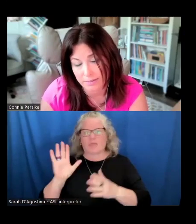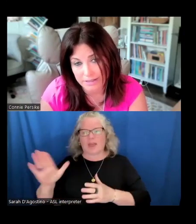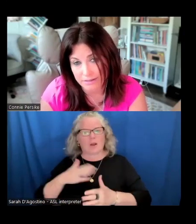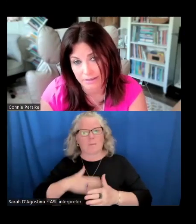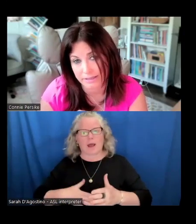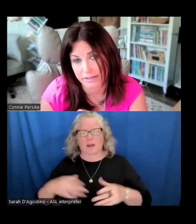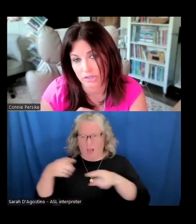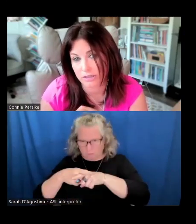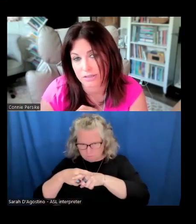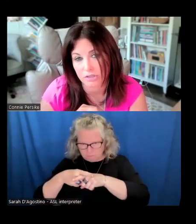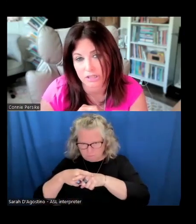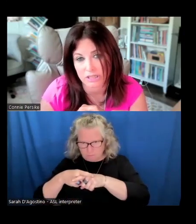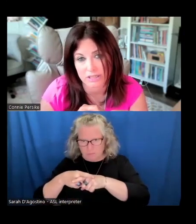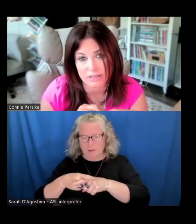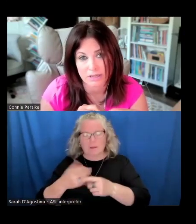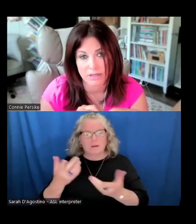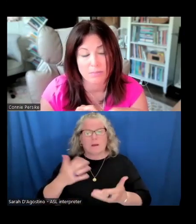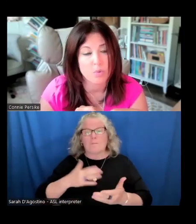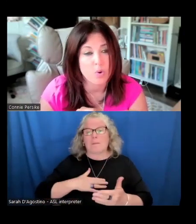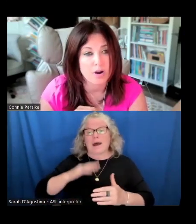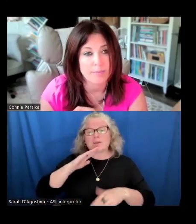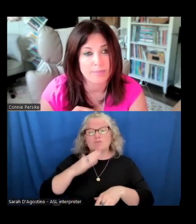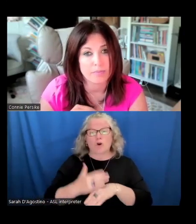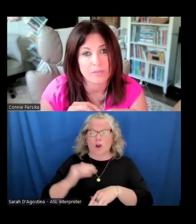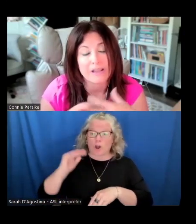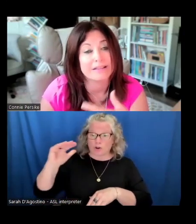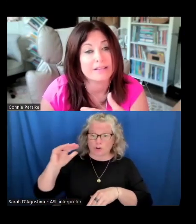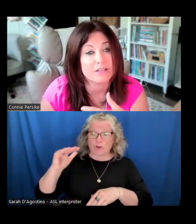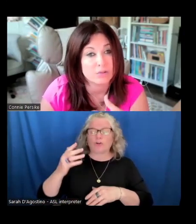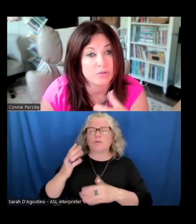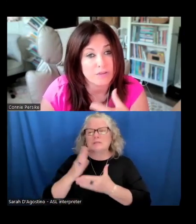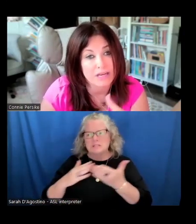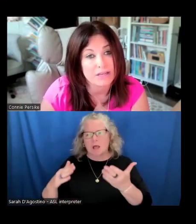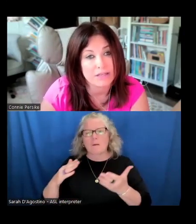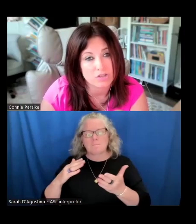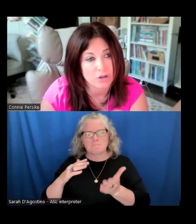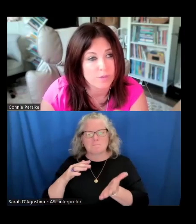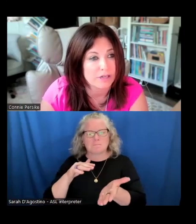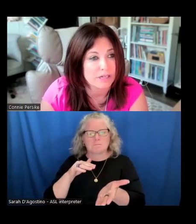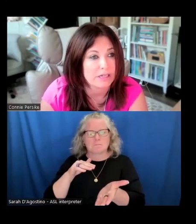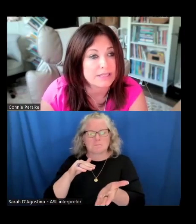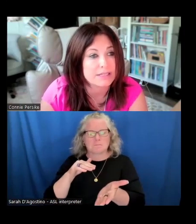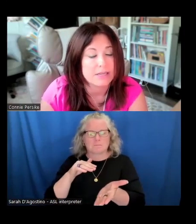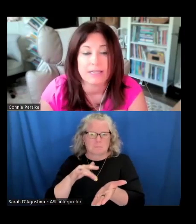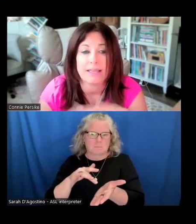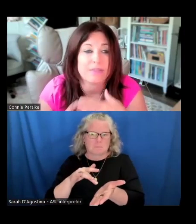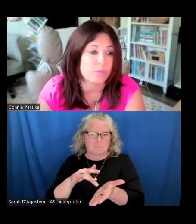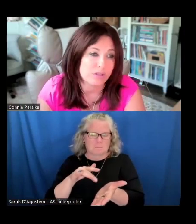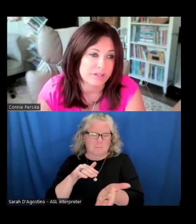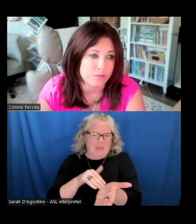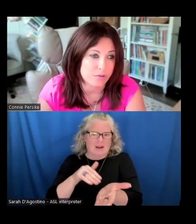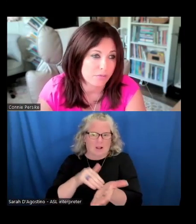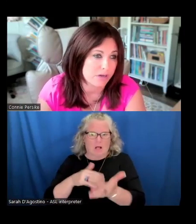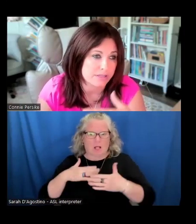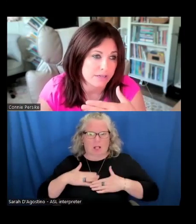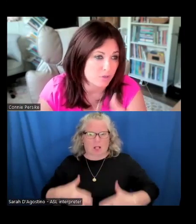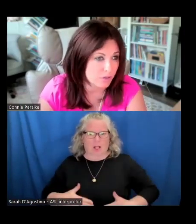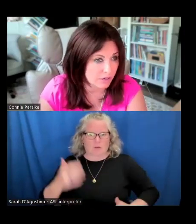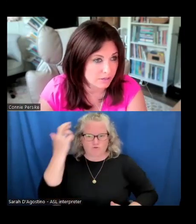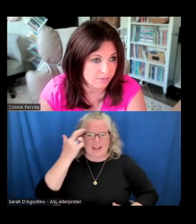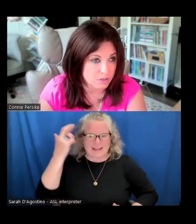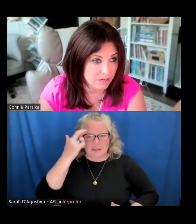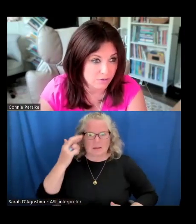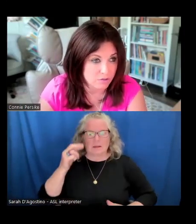has some medical conditions, she is more likely to faint if she overheats. Yet the rule at school was